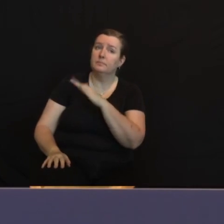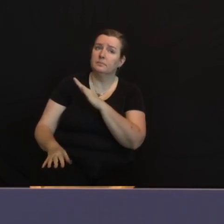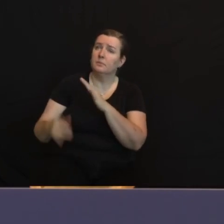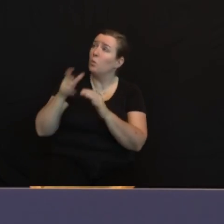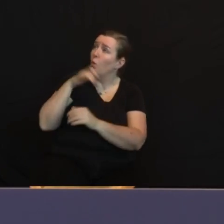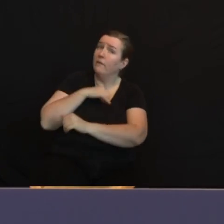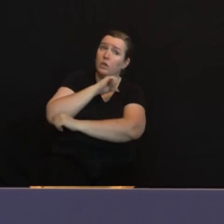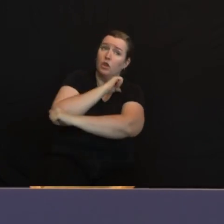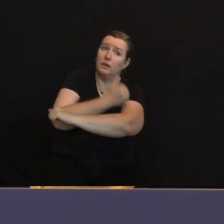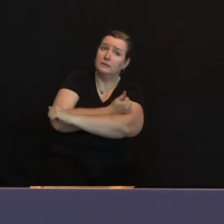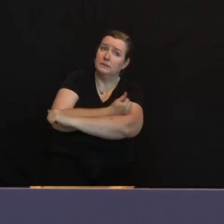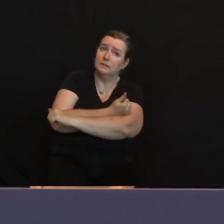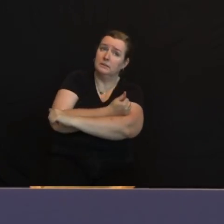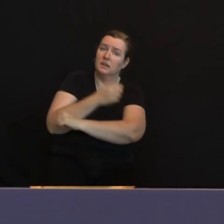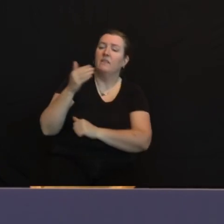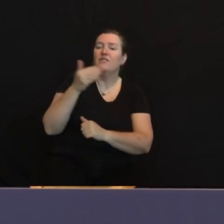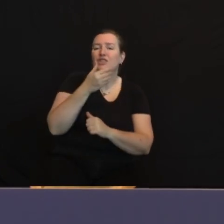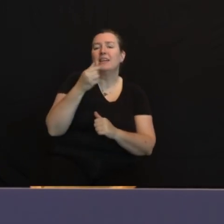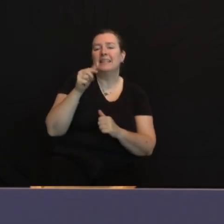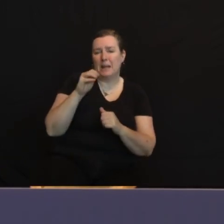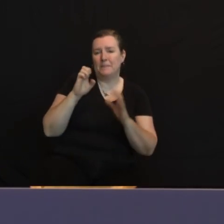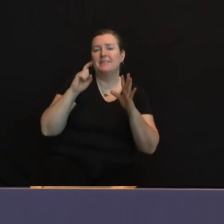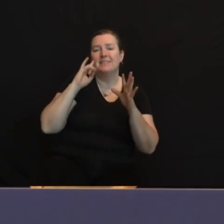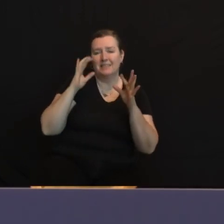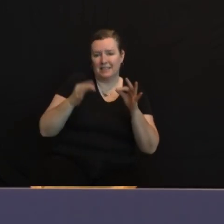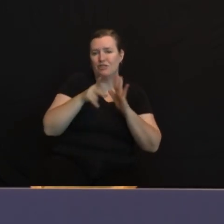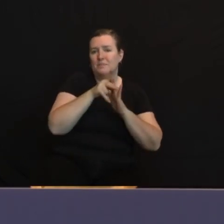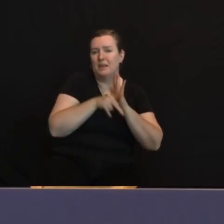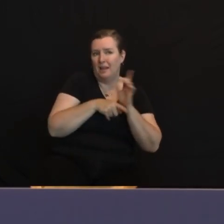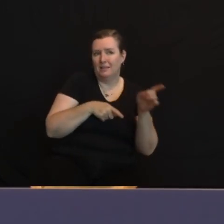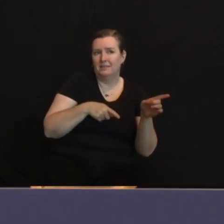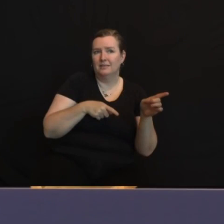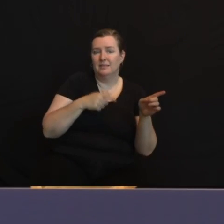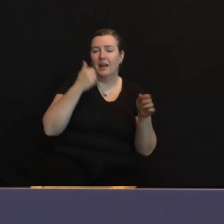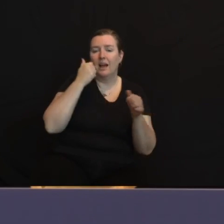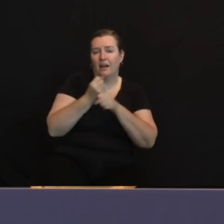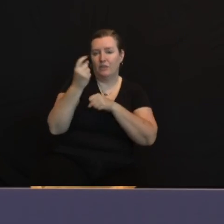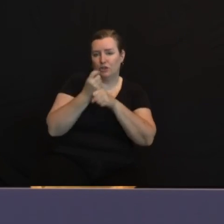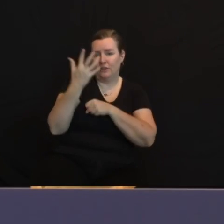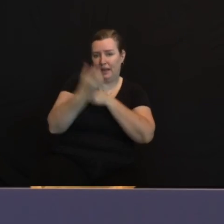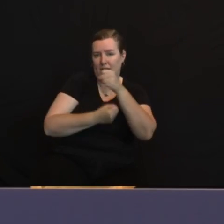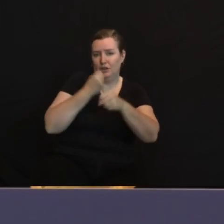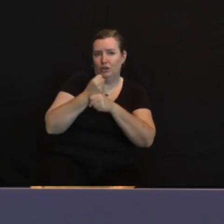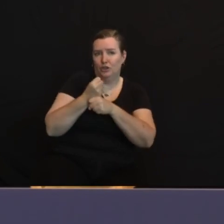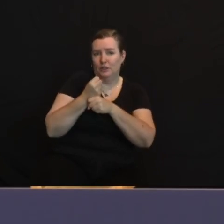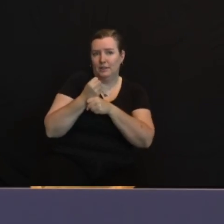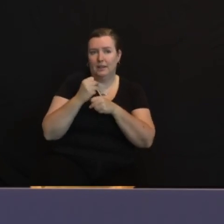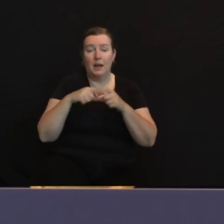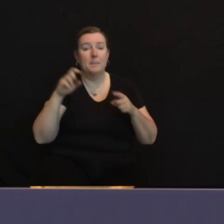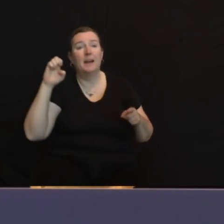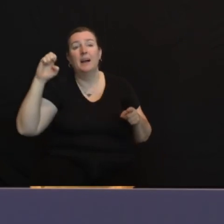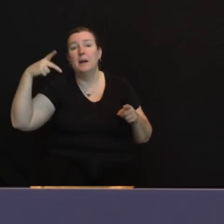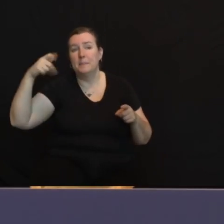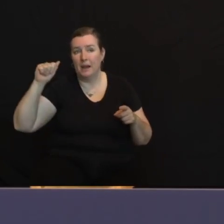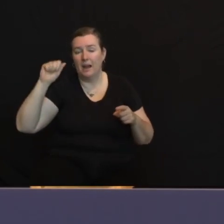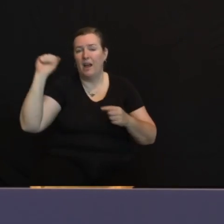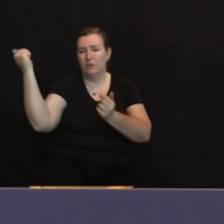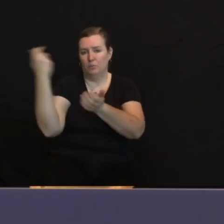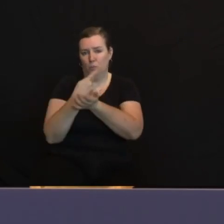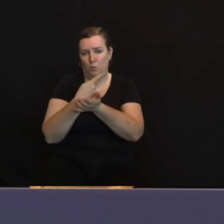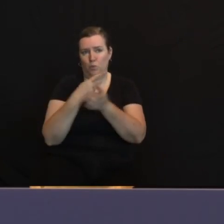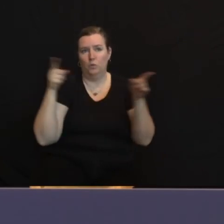bear management policy every 5 years, but it has to be approved by the Commissioner of Environmental Protection. So that 5-year plan expires next year, and